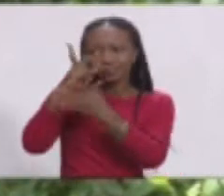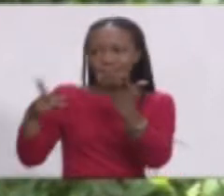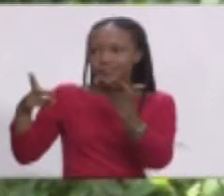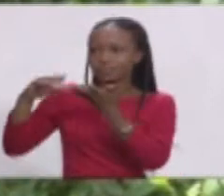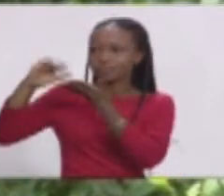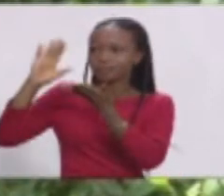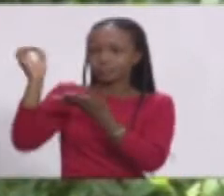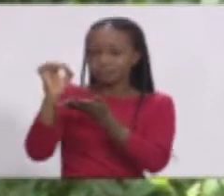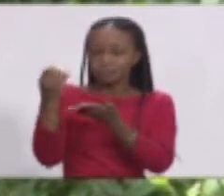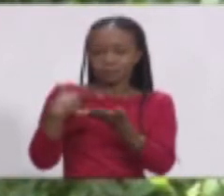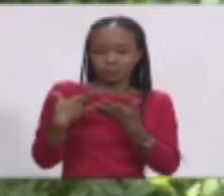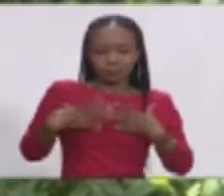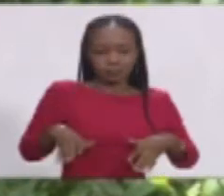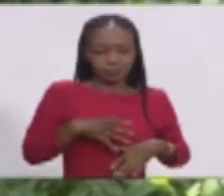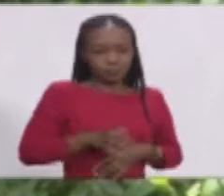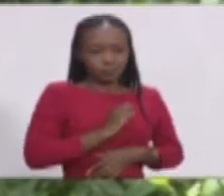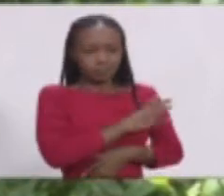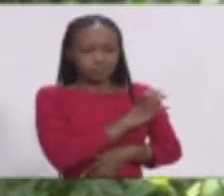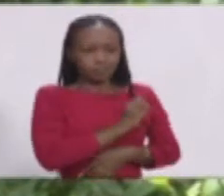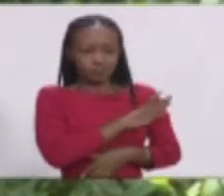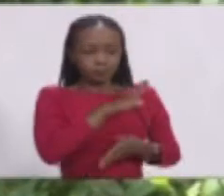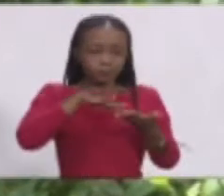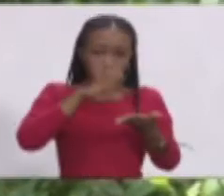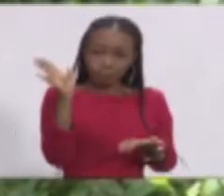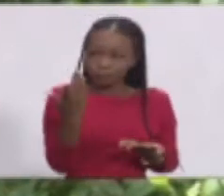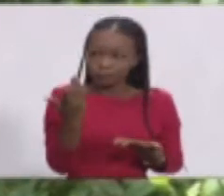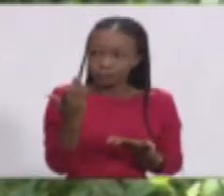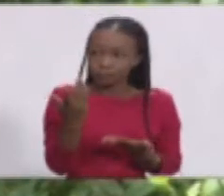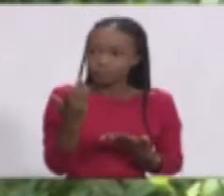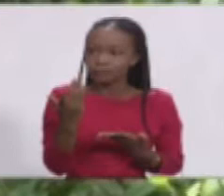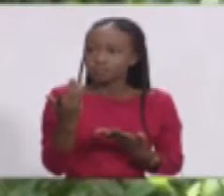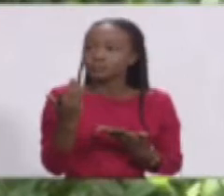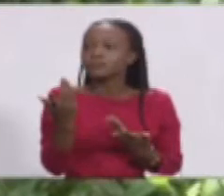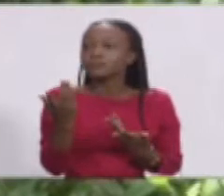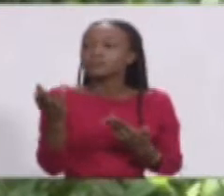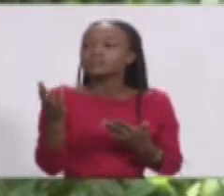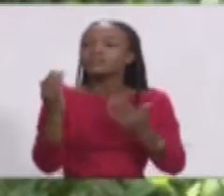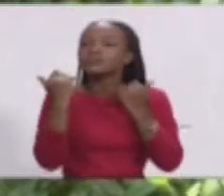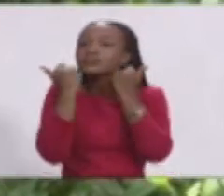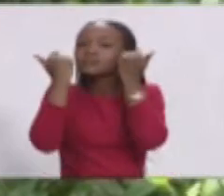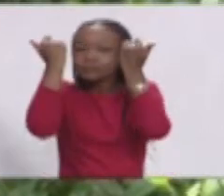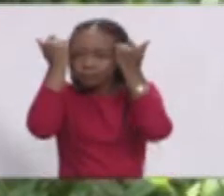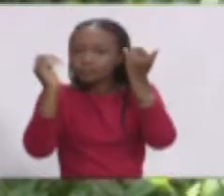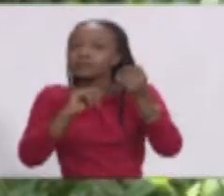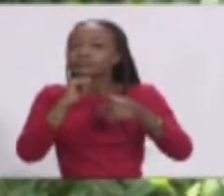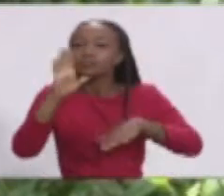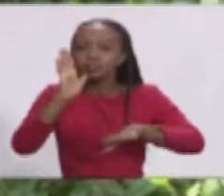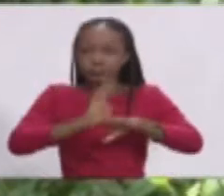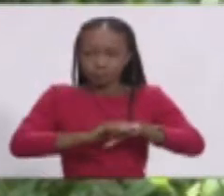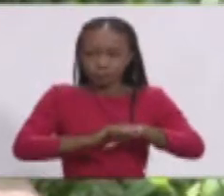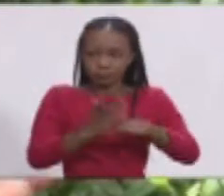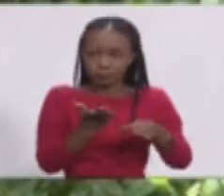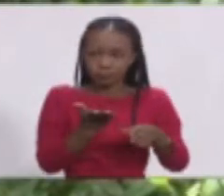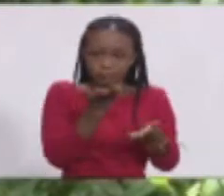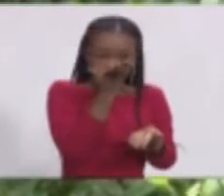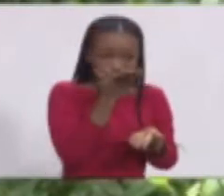actually over-scared. There are people who have panicked and they're actually moving into anxiety disorders and stress, which is not good. We need a balance. And the